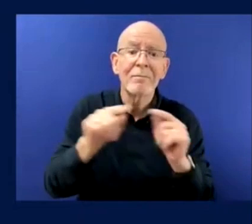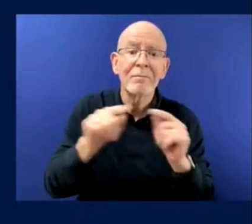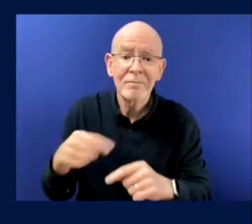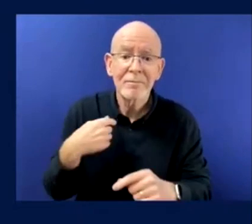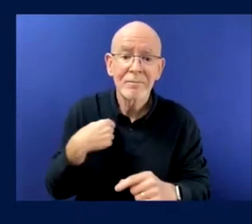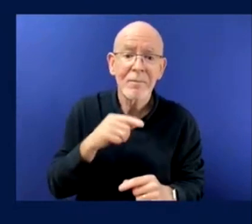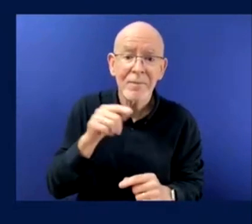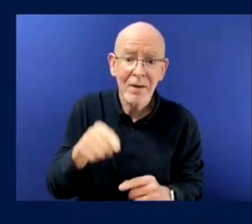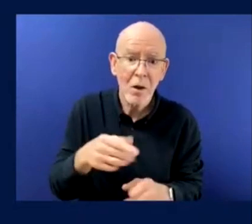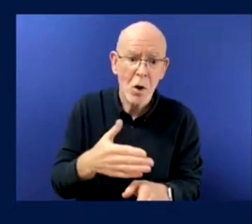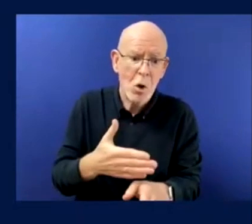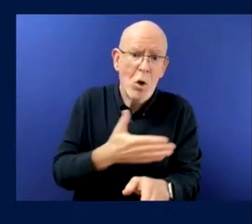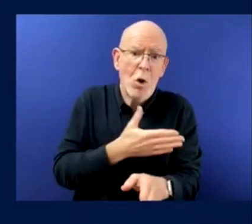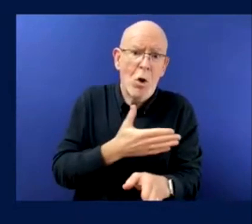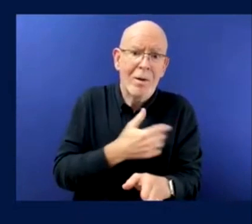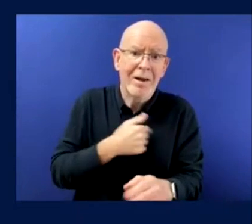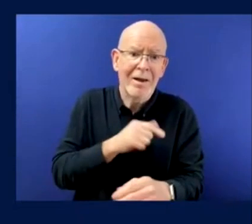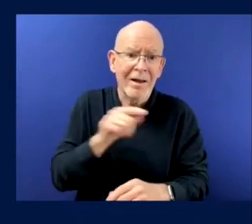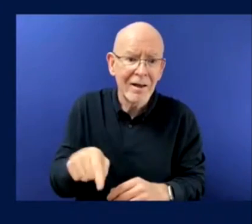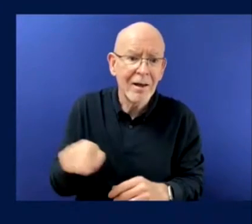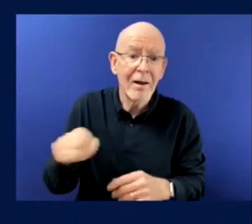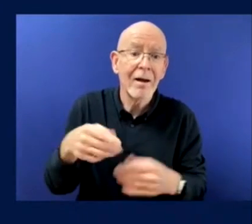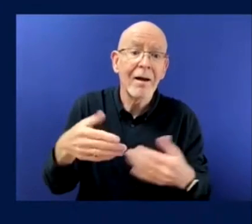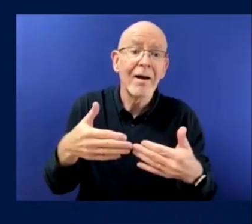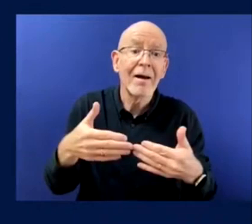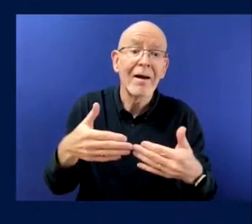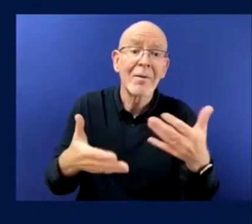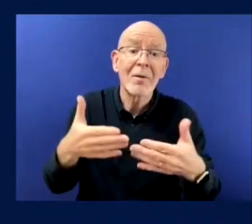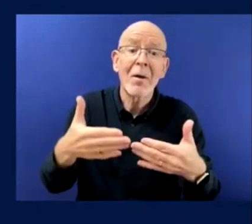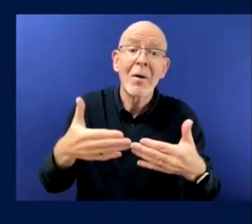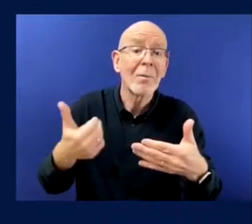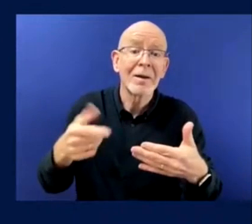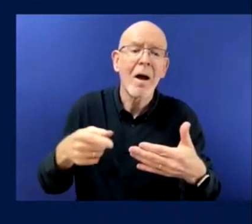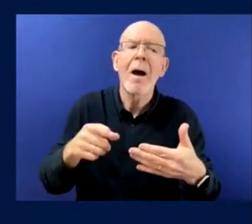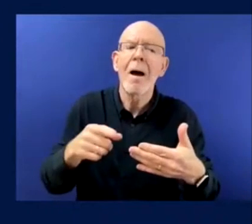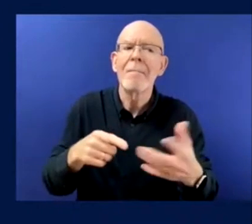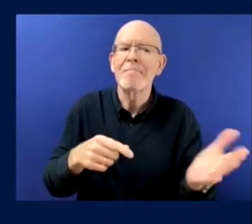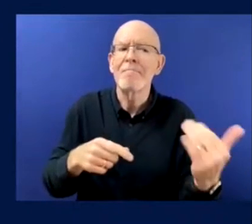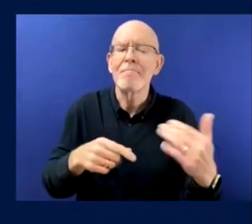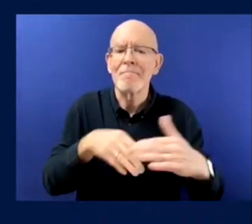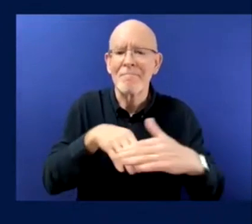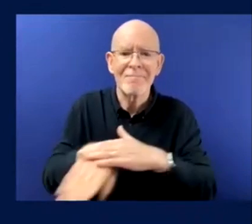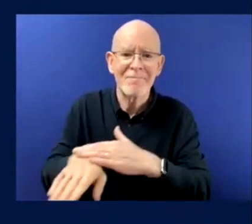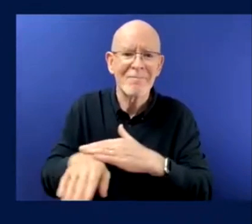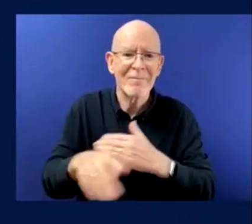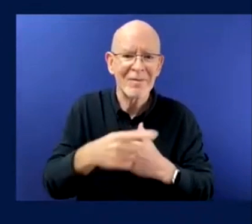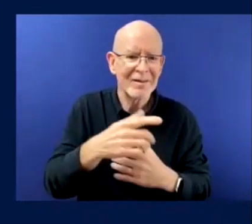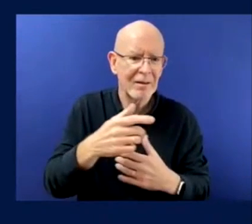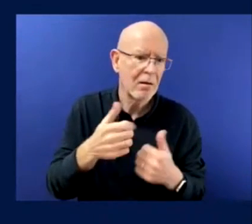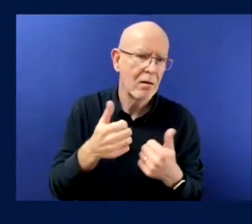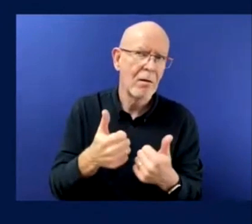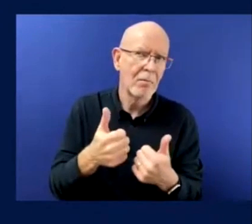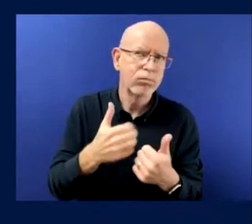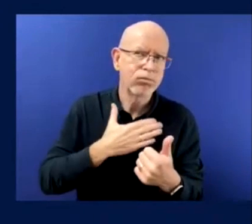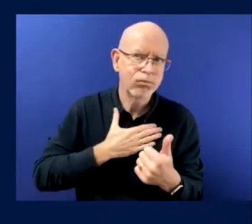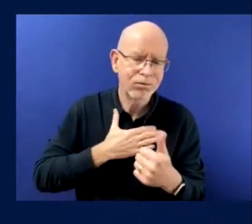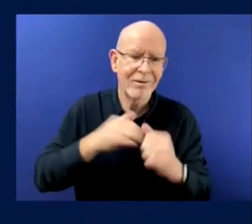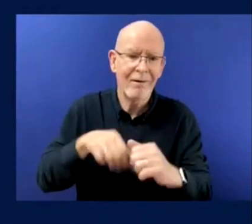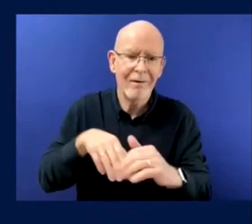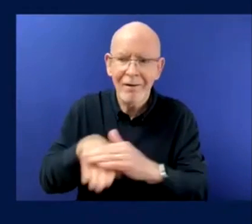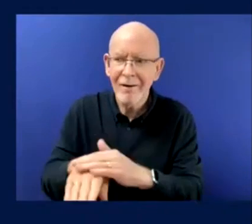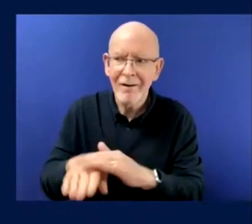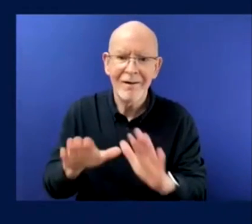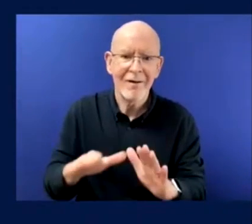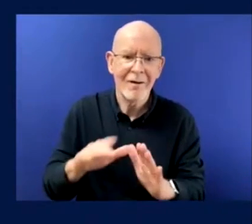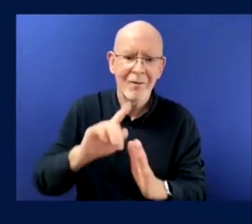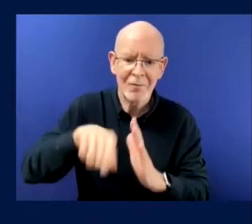then I'm there from 9 o'clock or 8 o'clock, queuing and waiting, and then the office mightn't open it